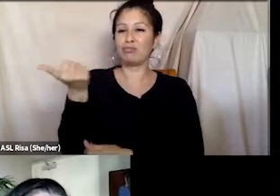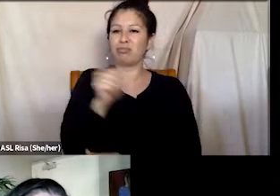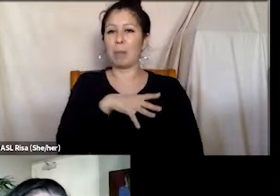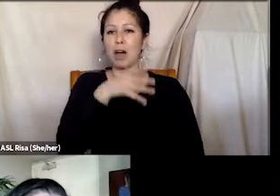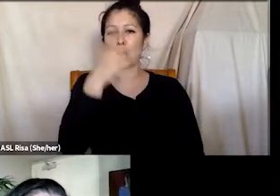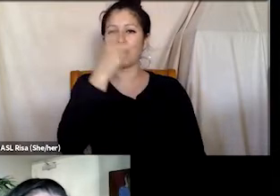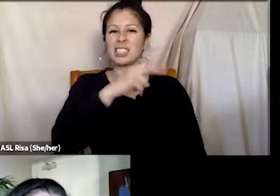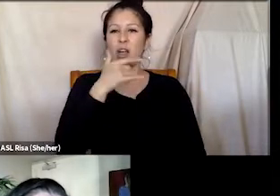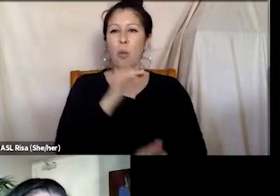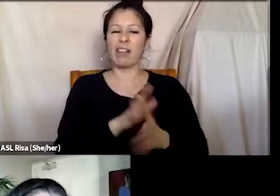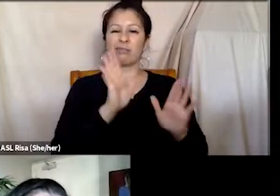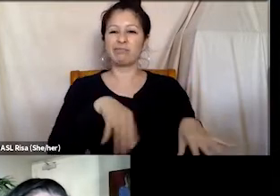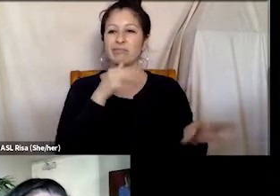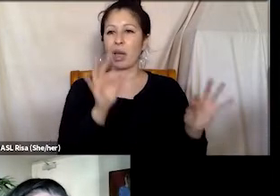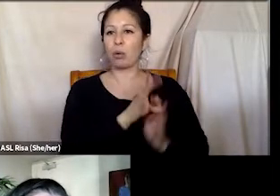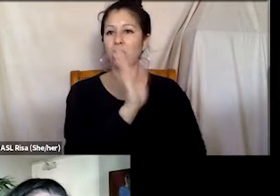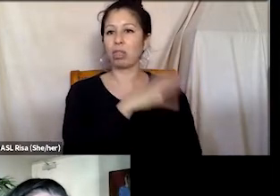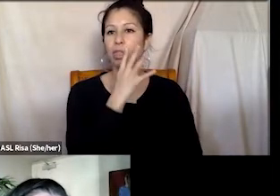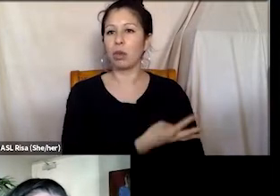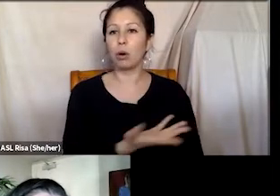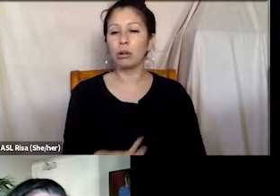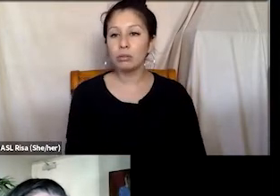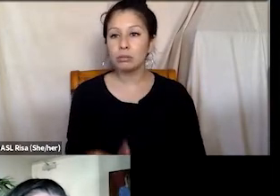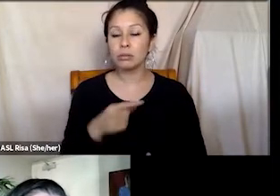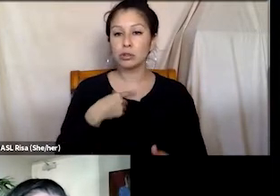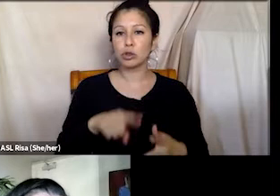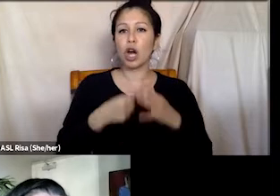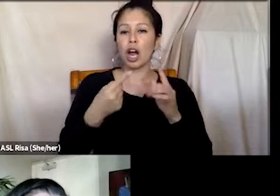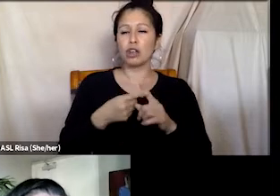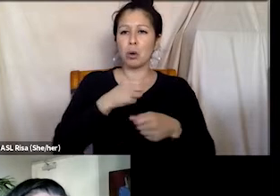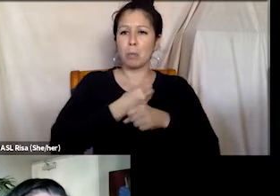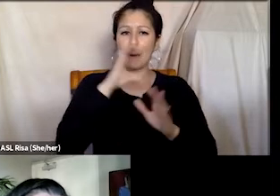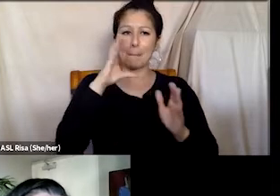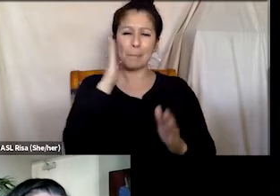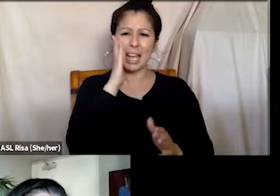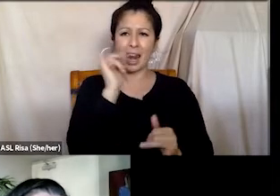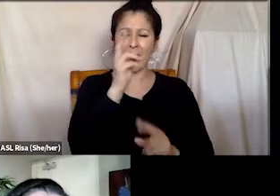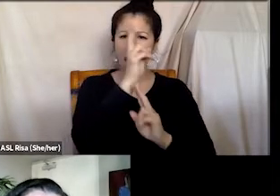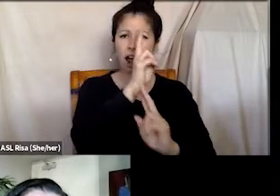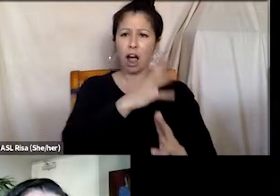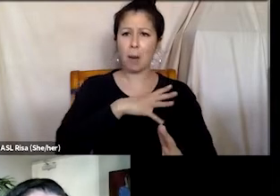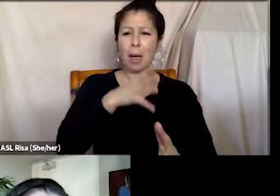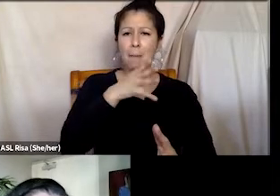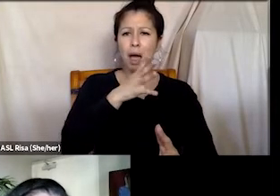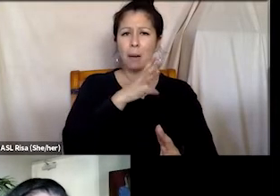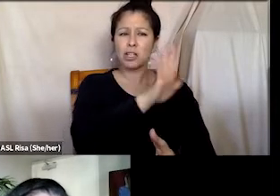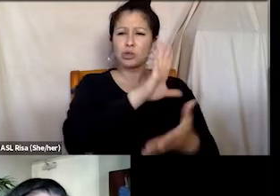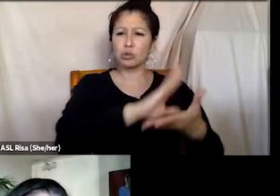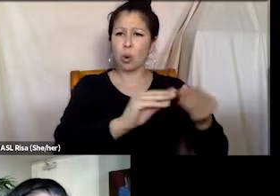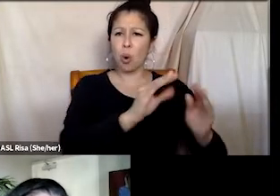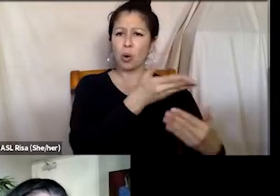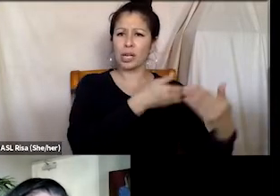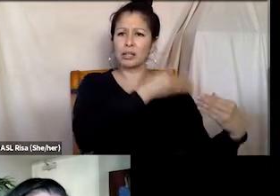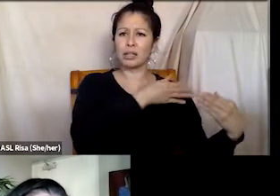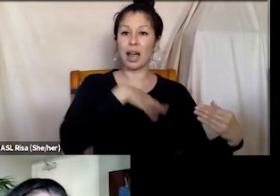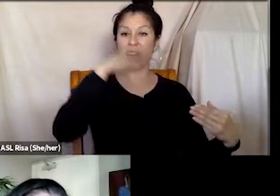was the second wife. So I started to create these pillows to kind of honor my mom's story. And then I found out my